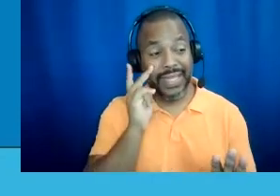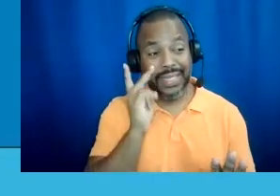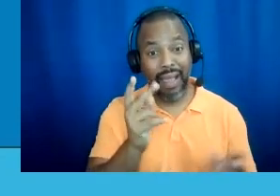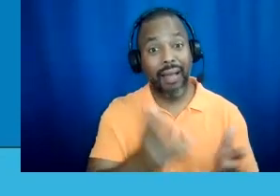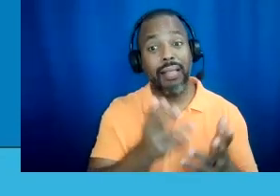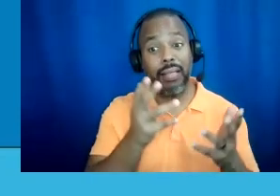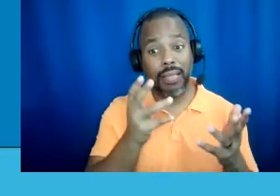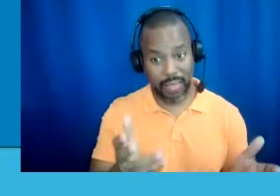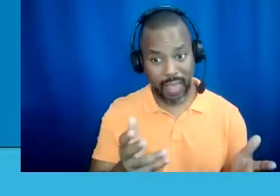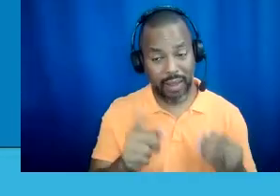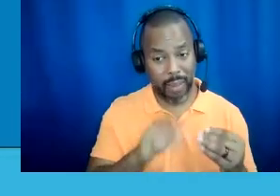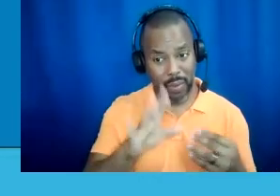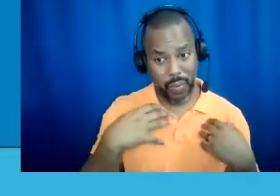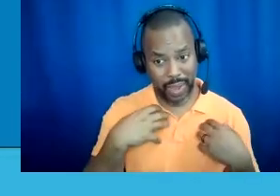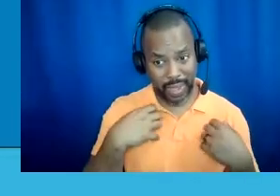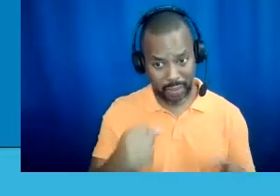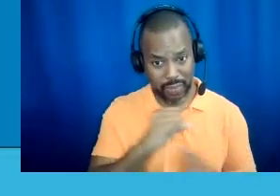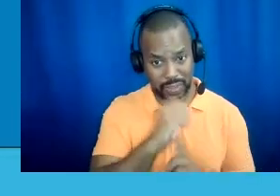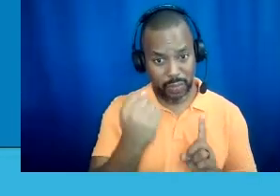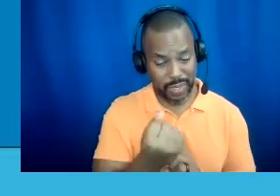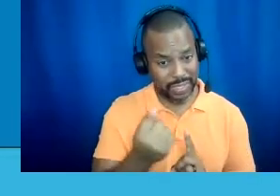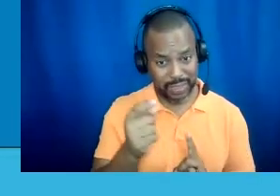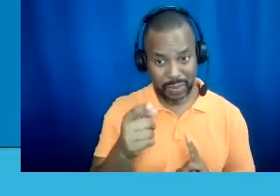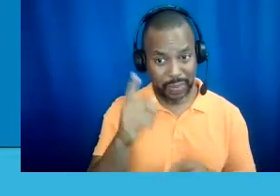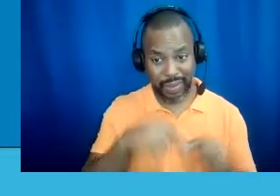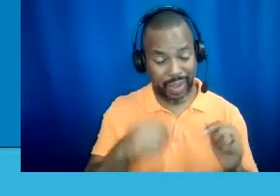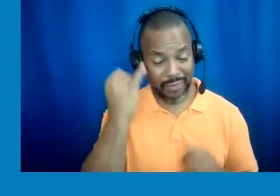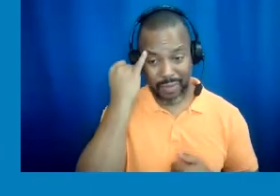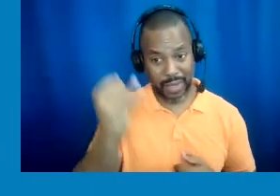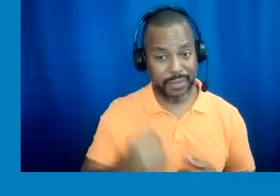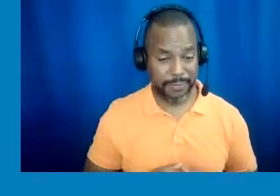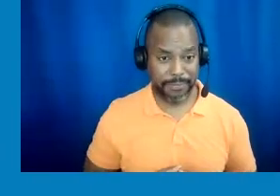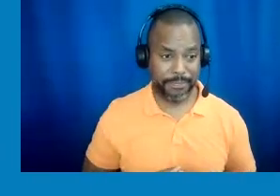more with with your health conditions than you can imagine.